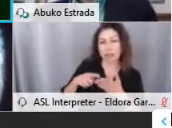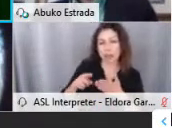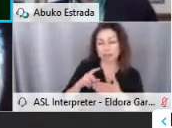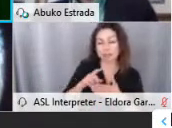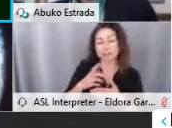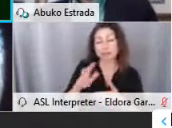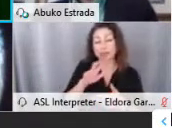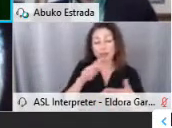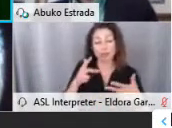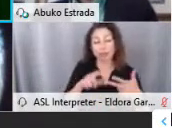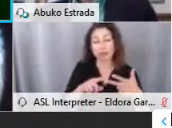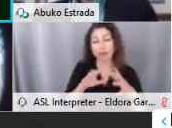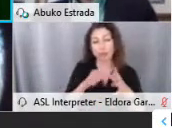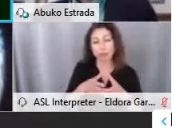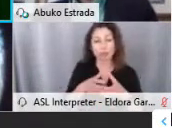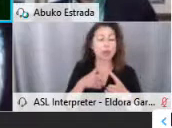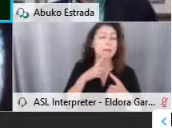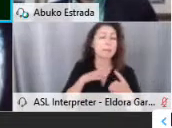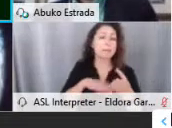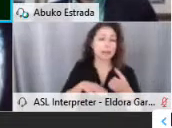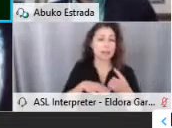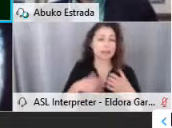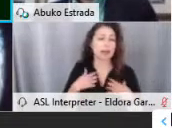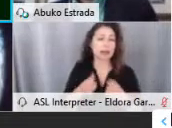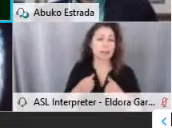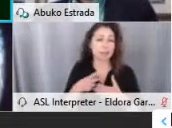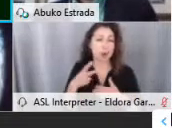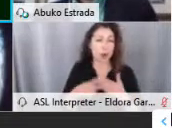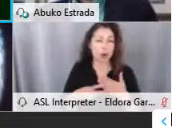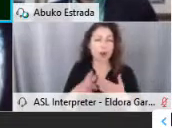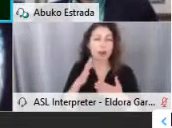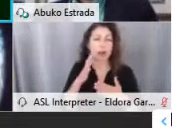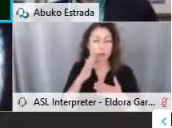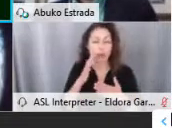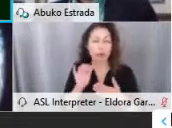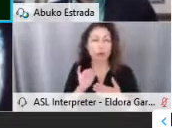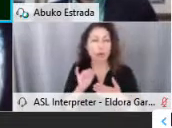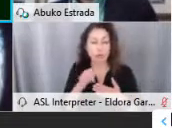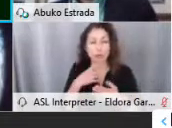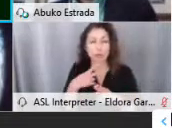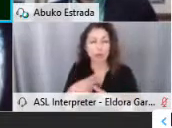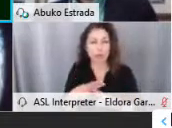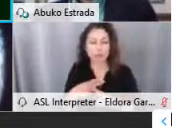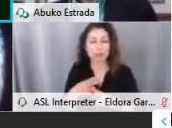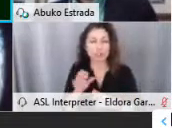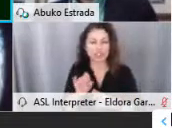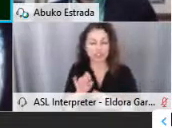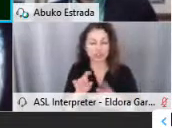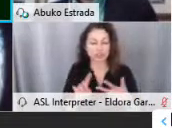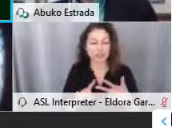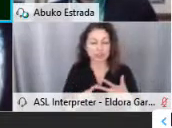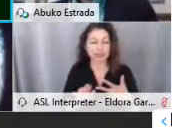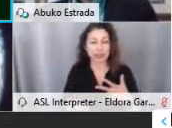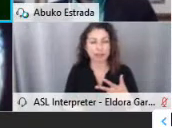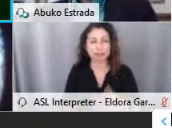the third group is the basic health program, and I'll also mention reinsurance there.